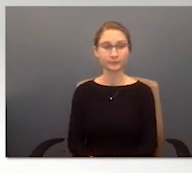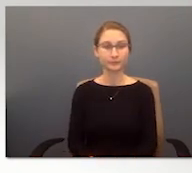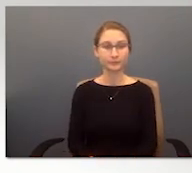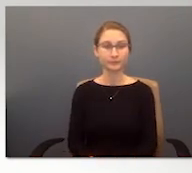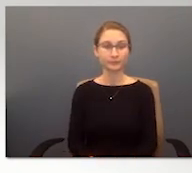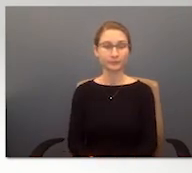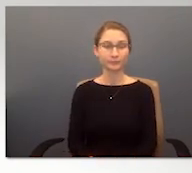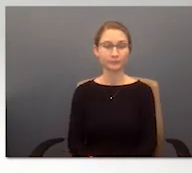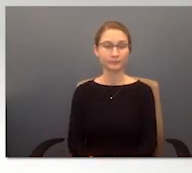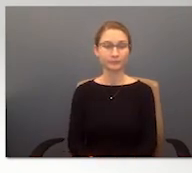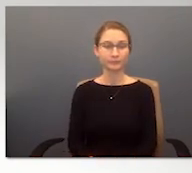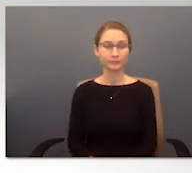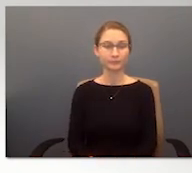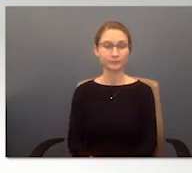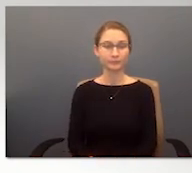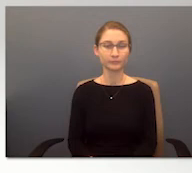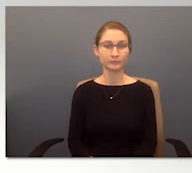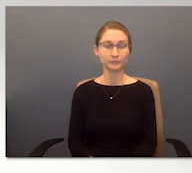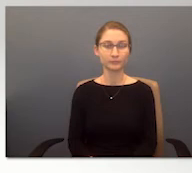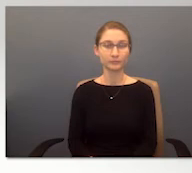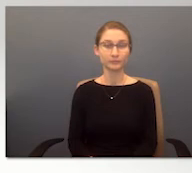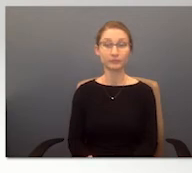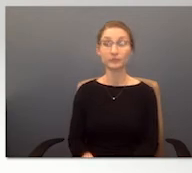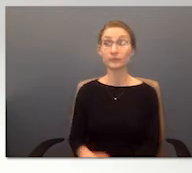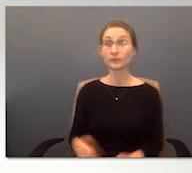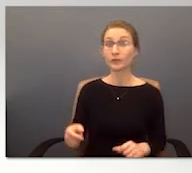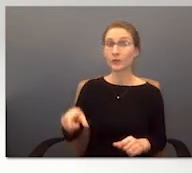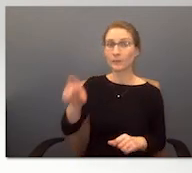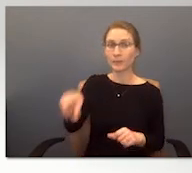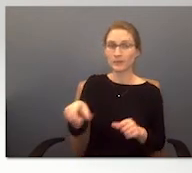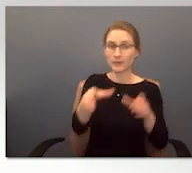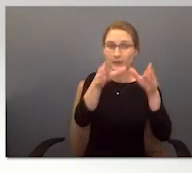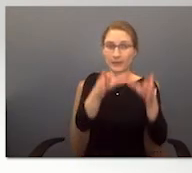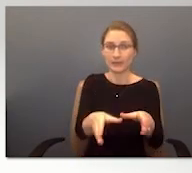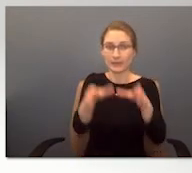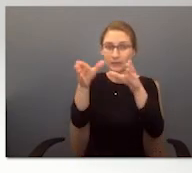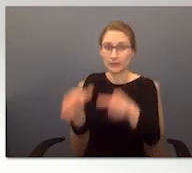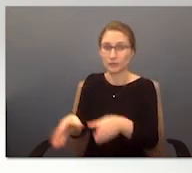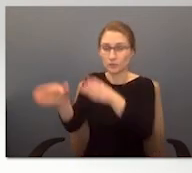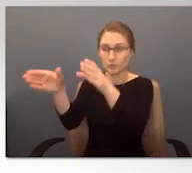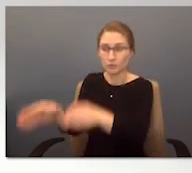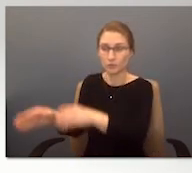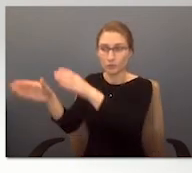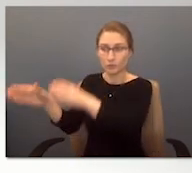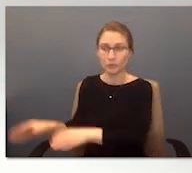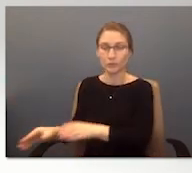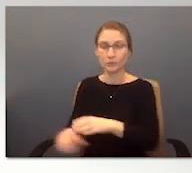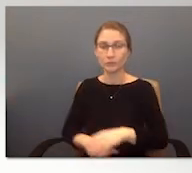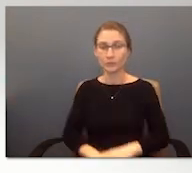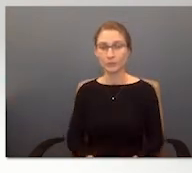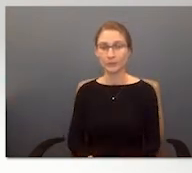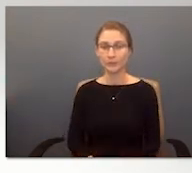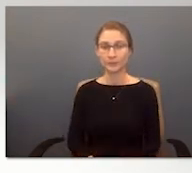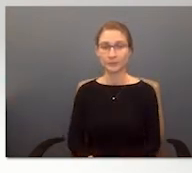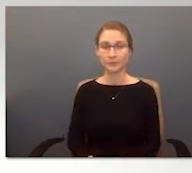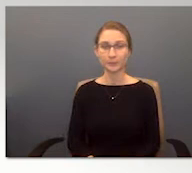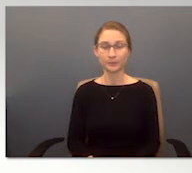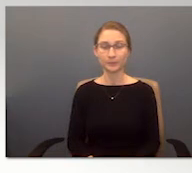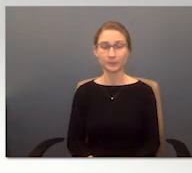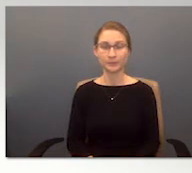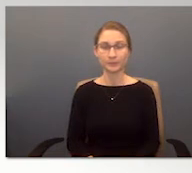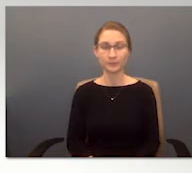it. In our IFSPs, I mean, they need to be individualized. Sorry. Sometimes we have these families too that are younger, that